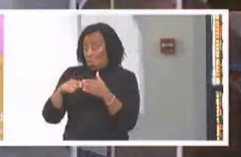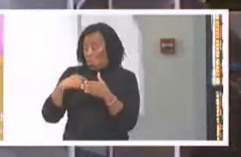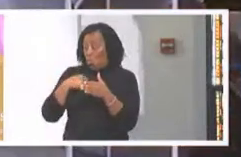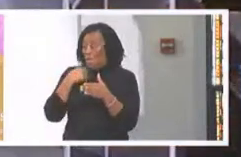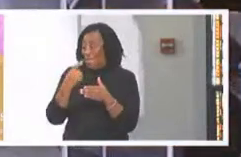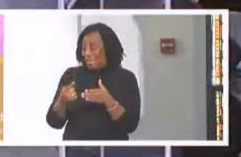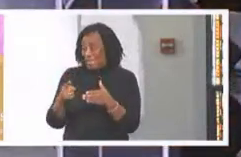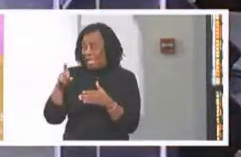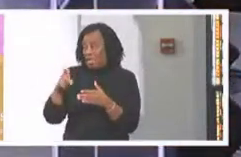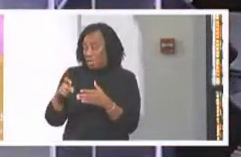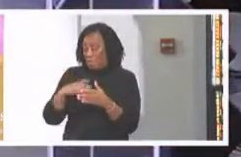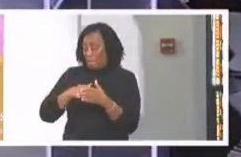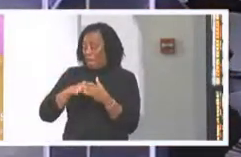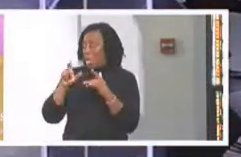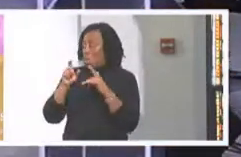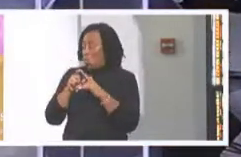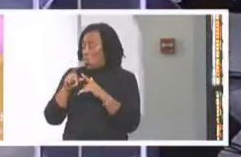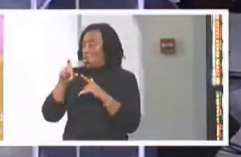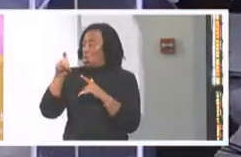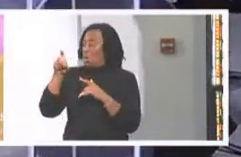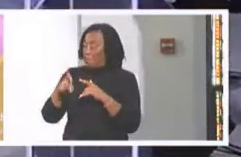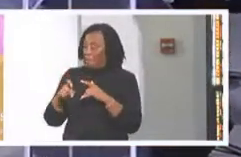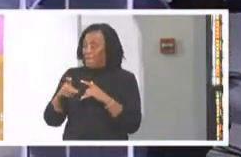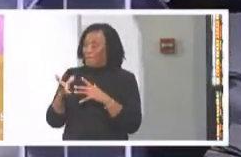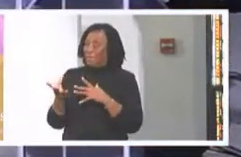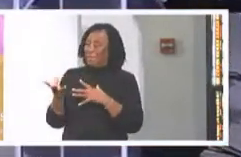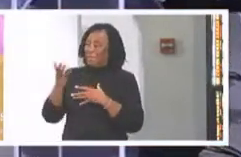word that God gives us is a life-giving word.